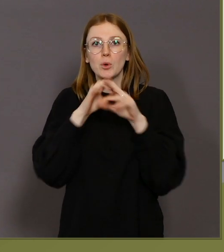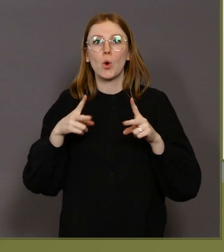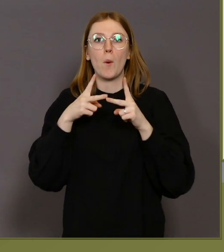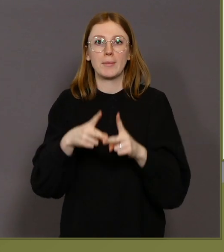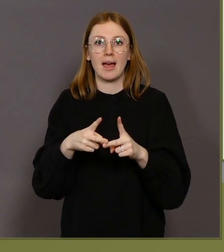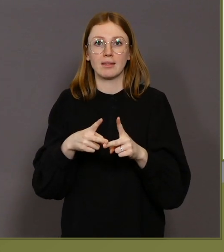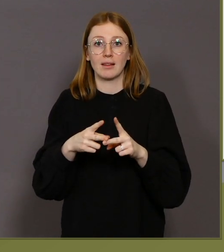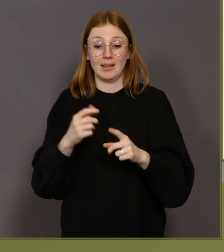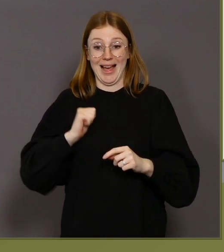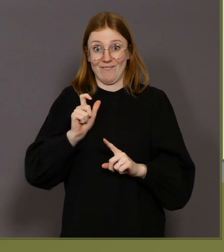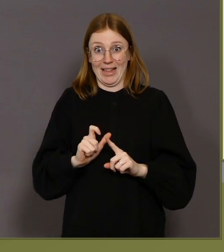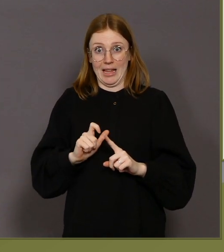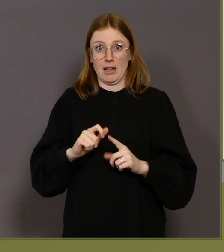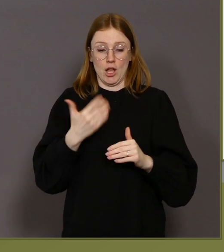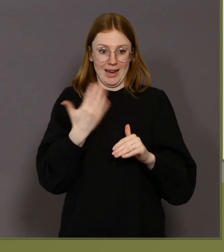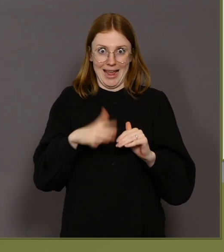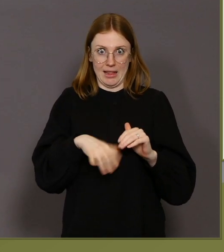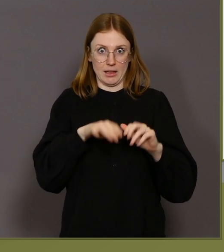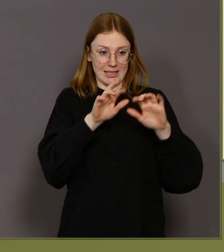user has already entered.